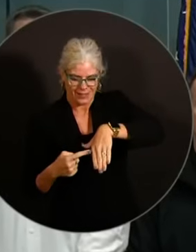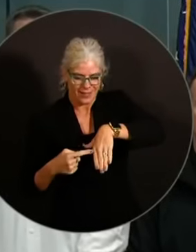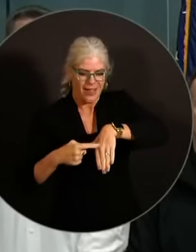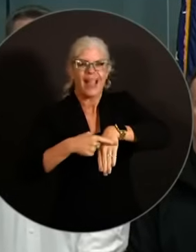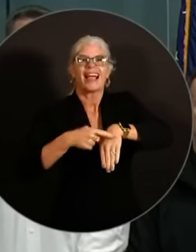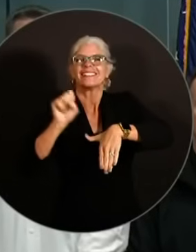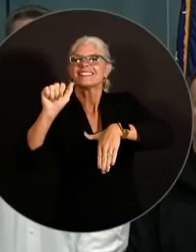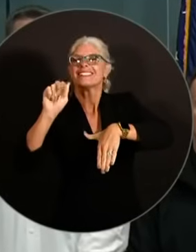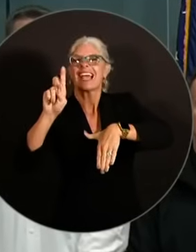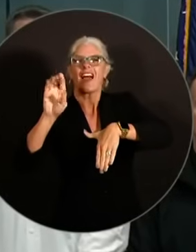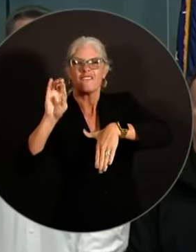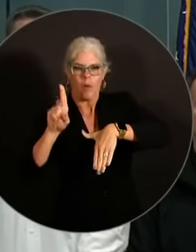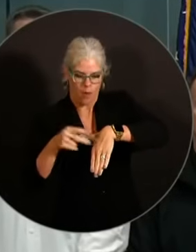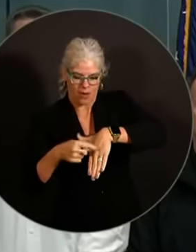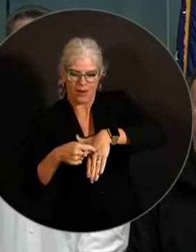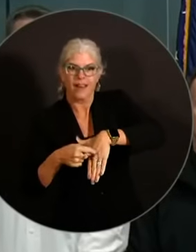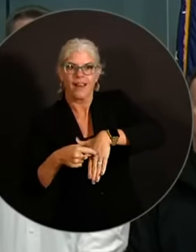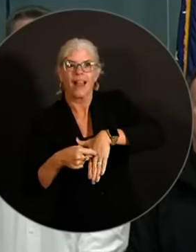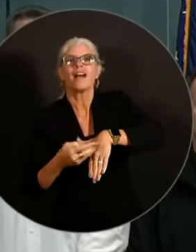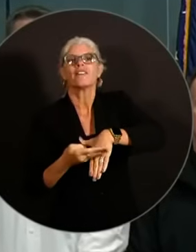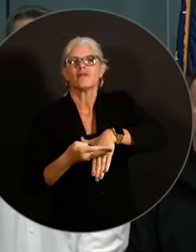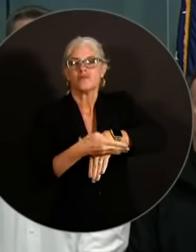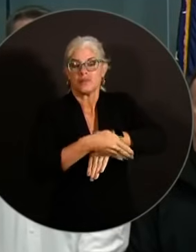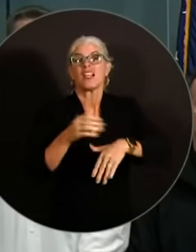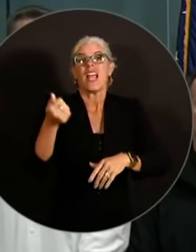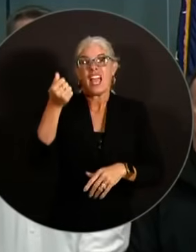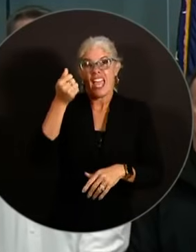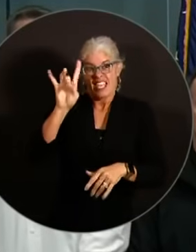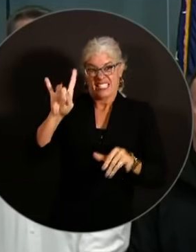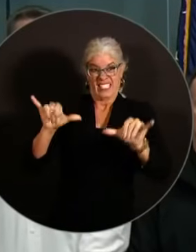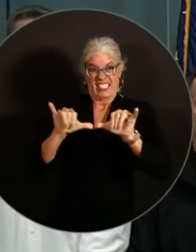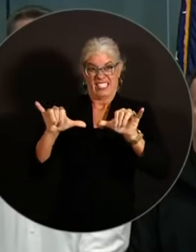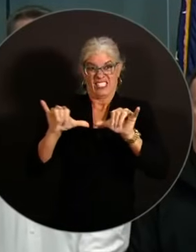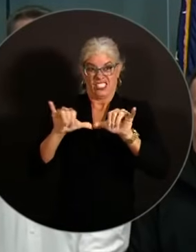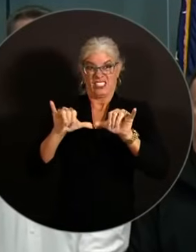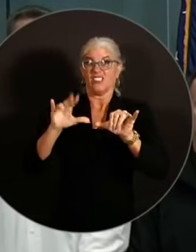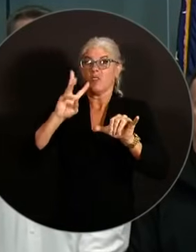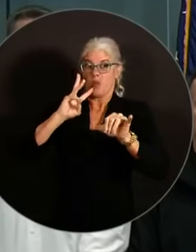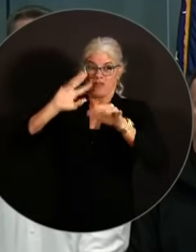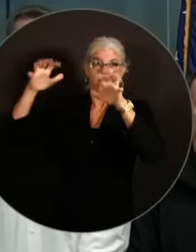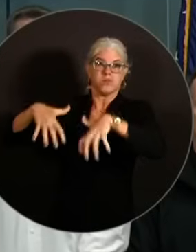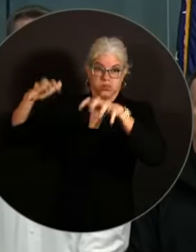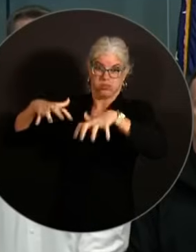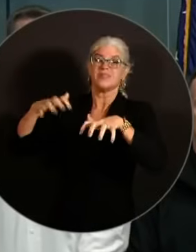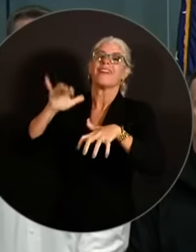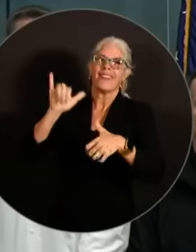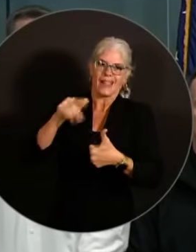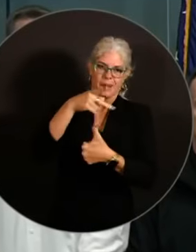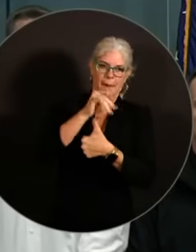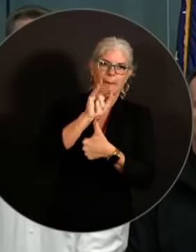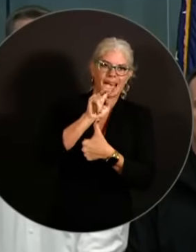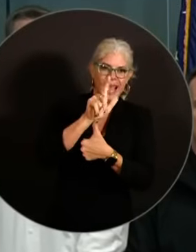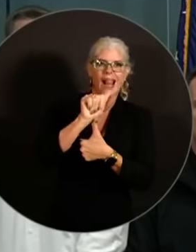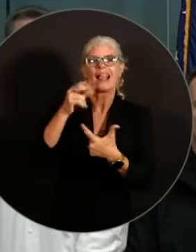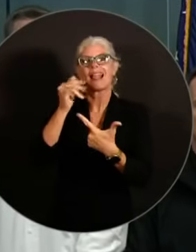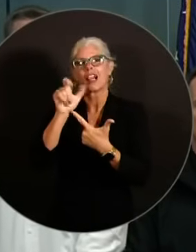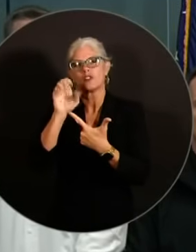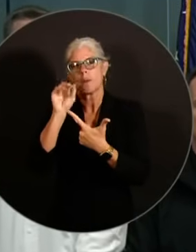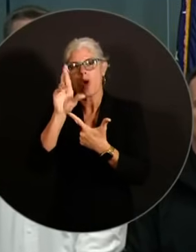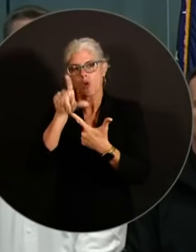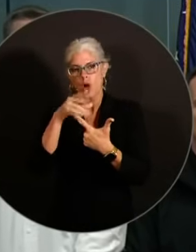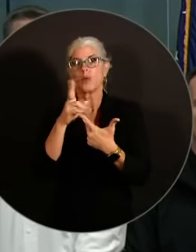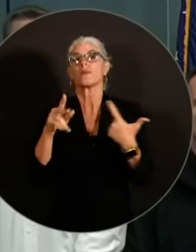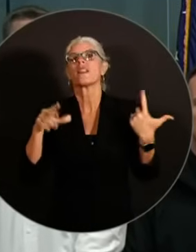Isolated pockets of up to 18 inches of rainfall were observed in Pinellas and coastal Hillsborough counties. 5 to 10 inches of rainfall has been observed